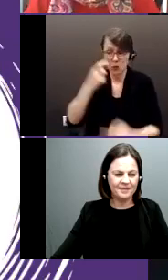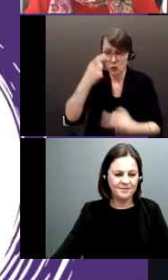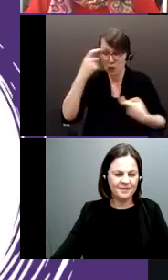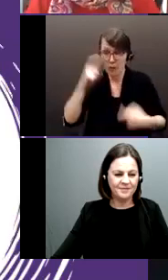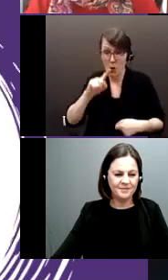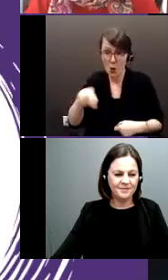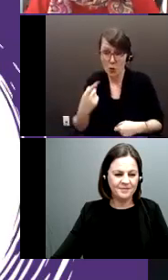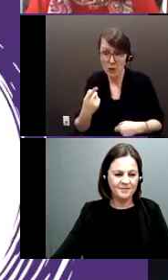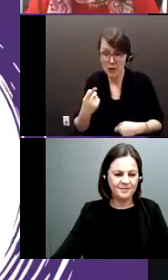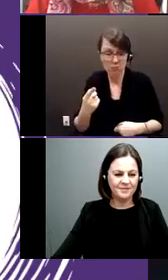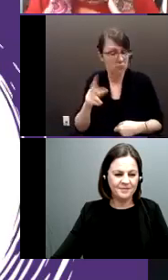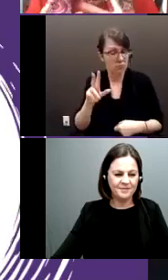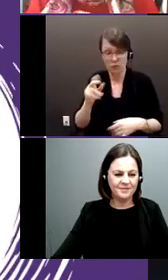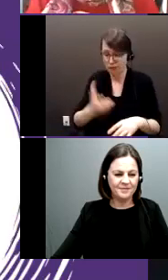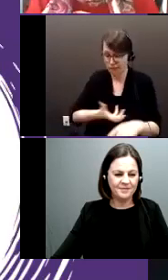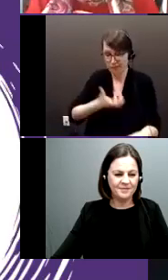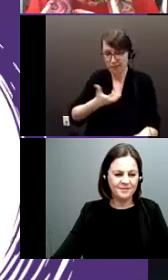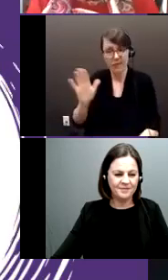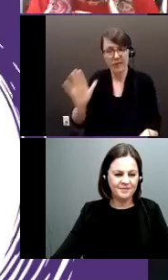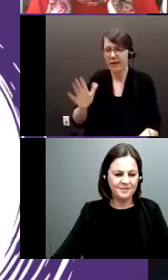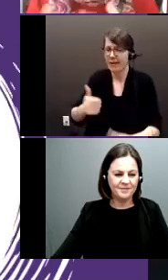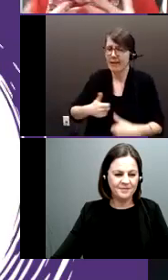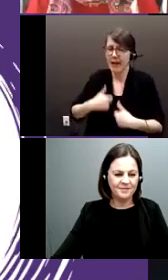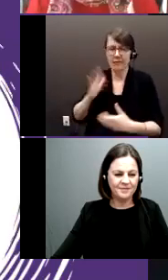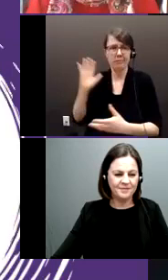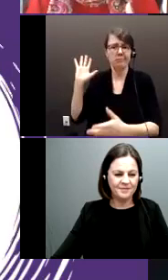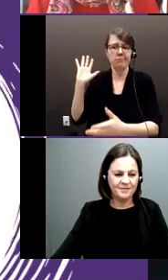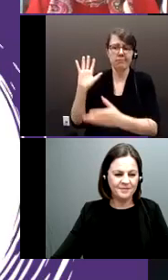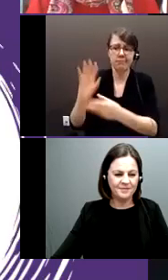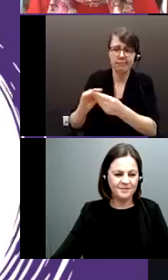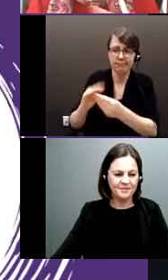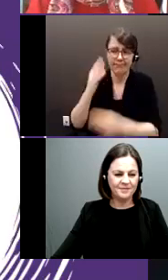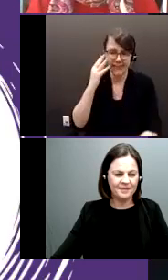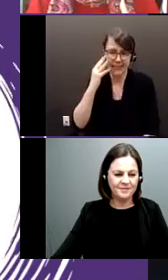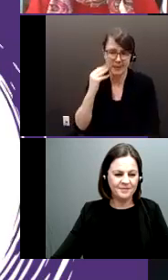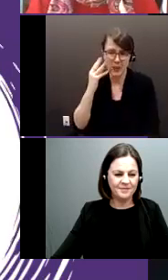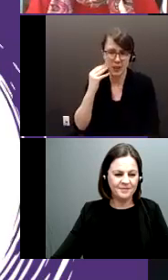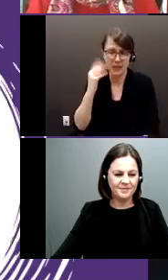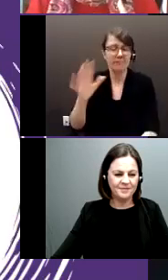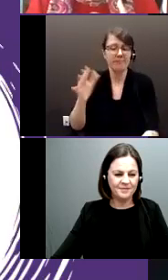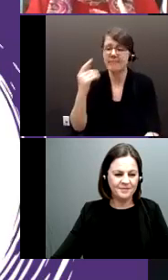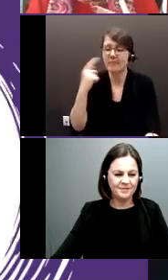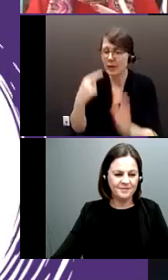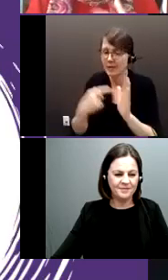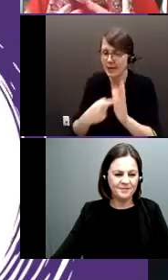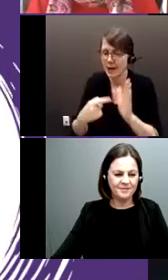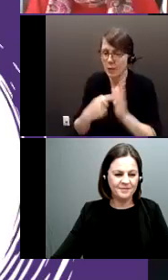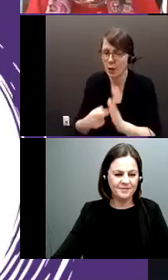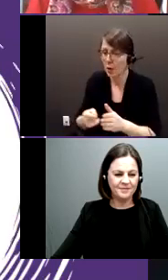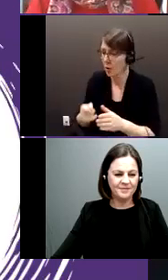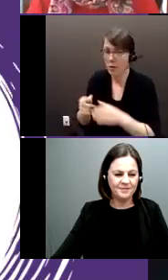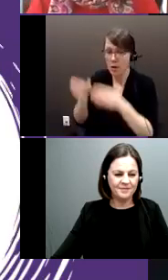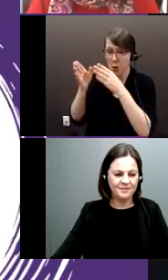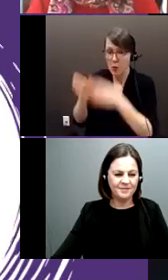experiences. And so for a person of color, for a Black person, for